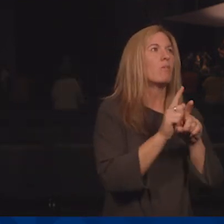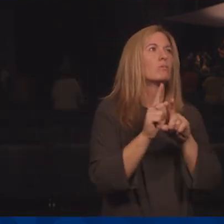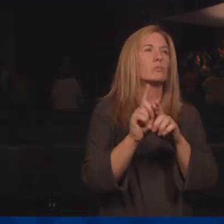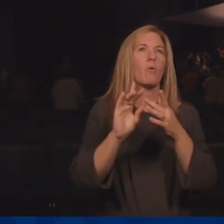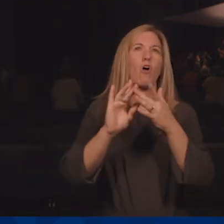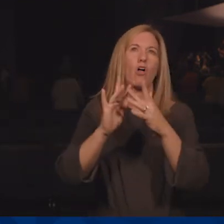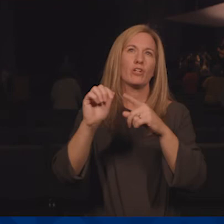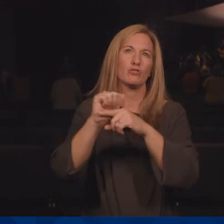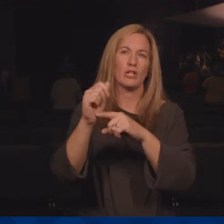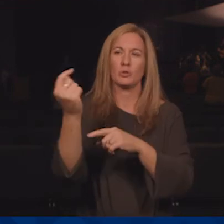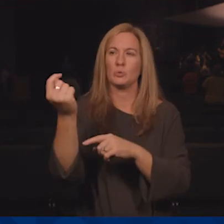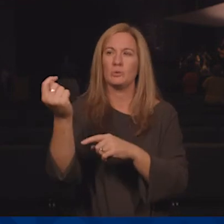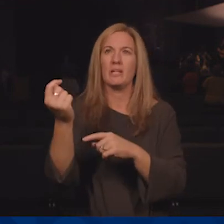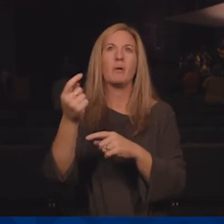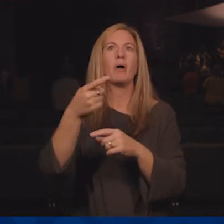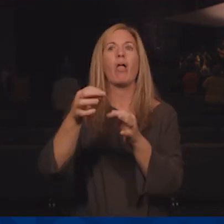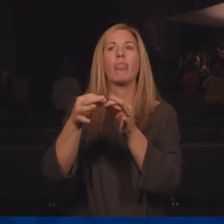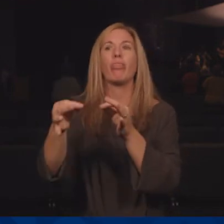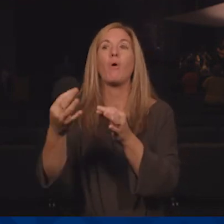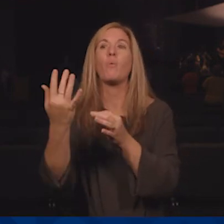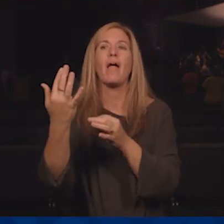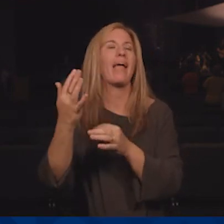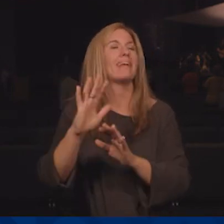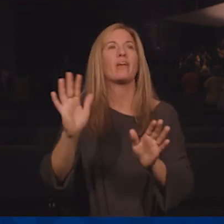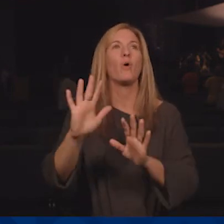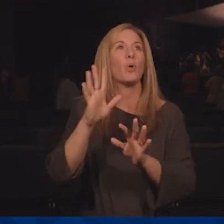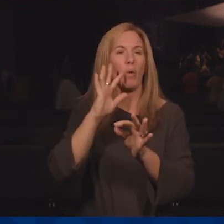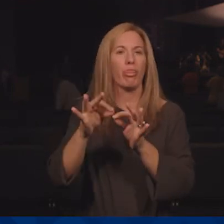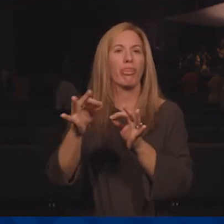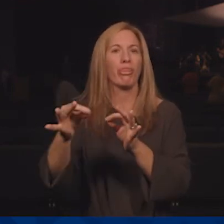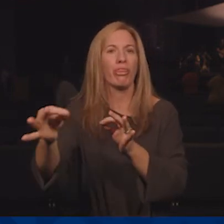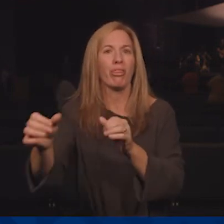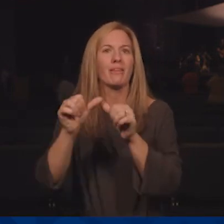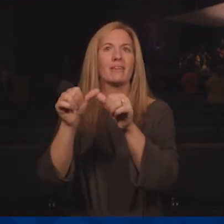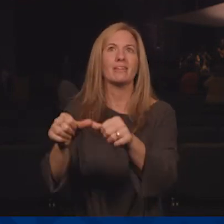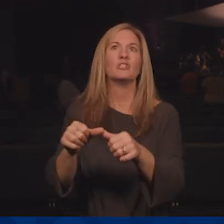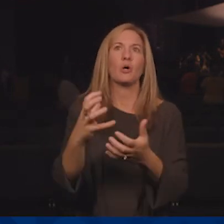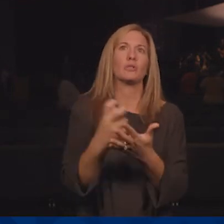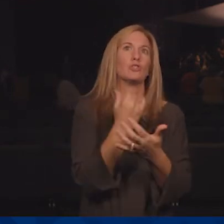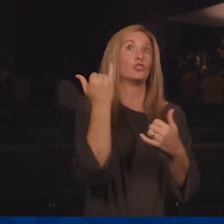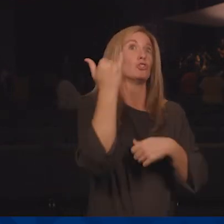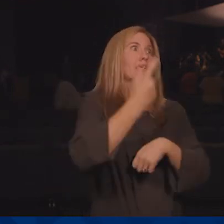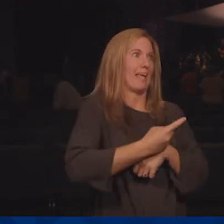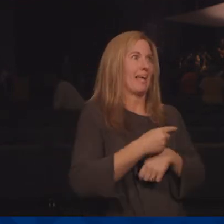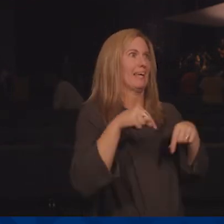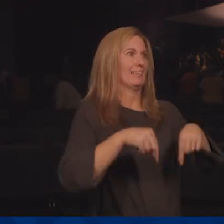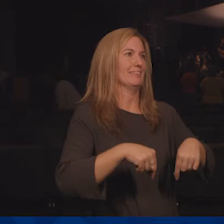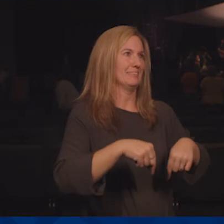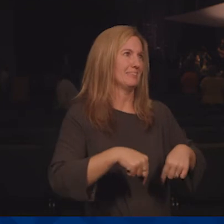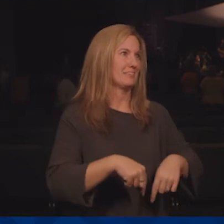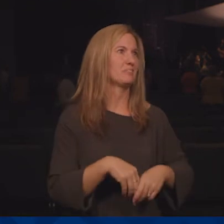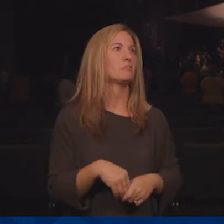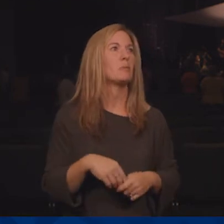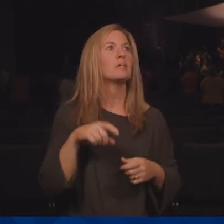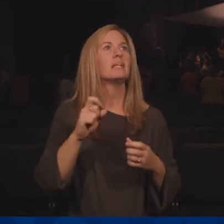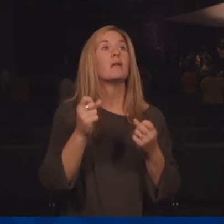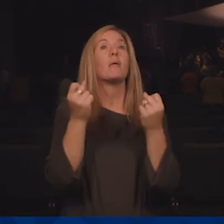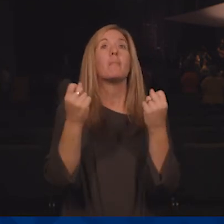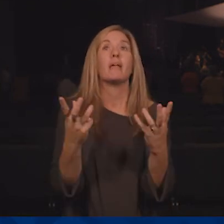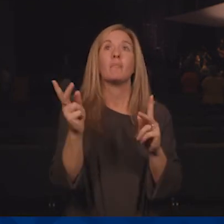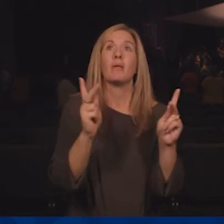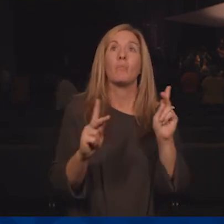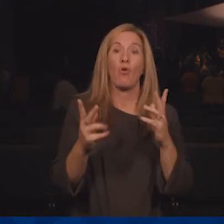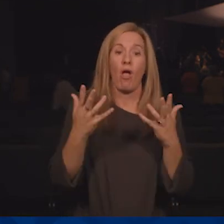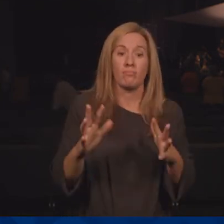but don't wait till Tuesday. You'll talk yourself out of it. Just come back, get trained today. We need lots of people that are trained up